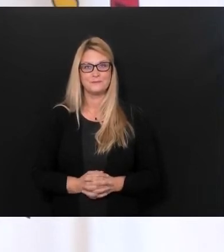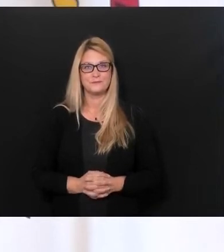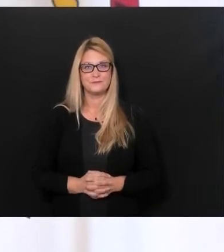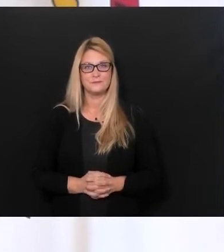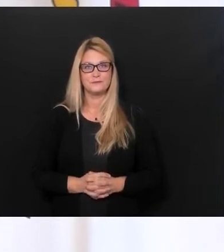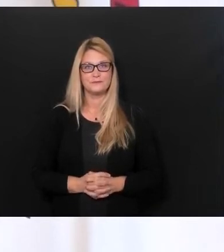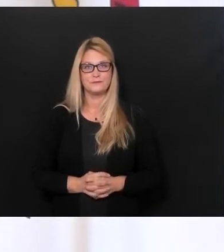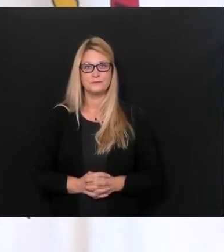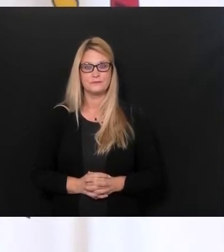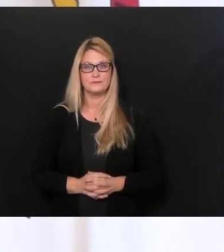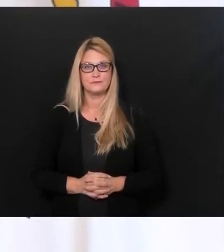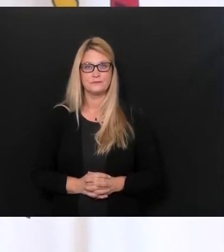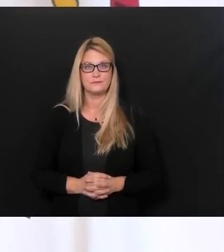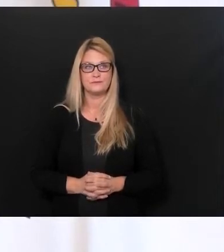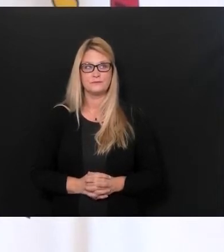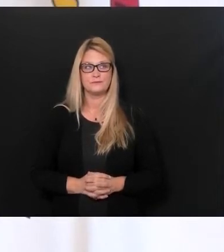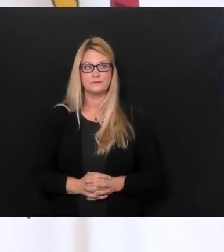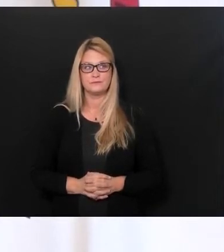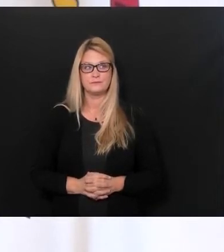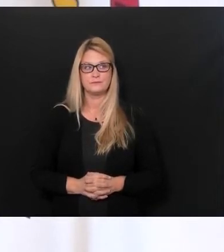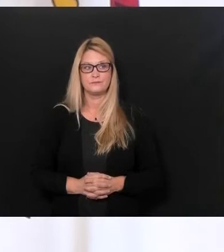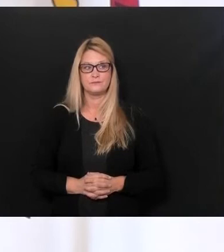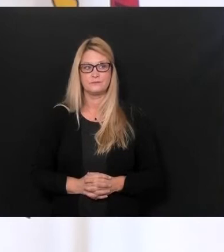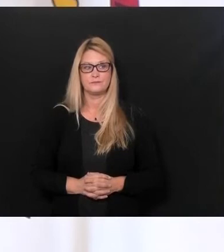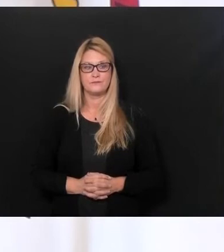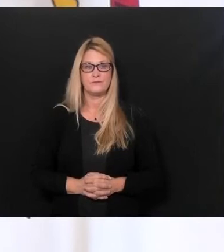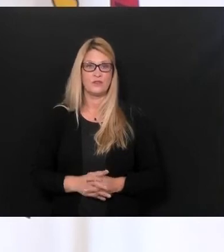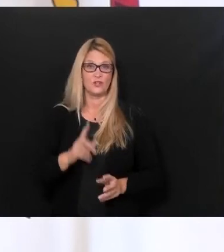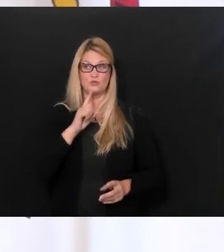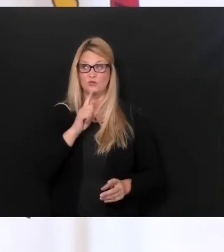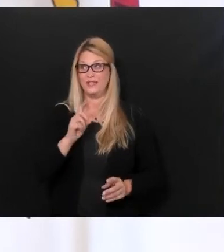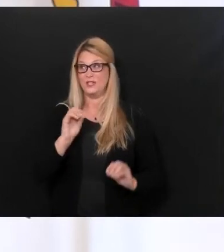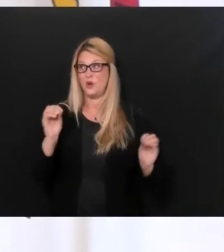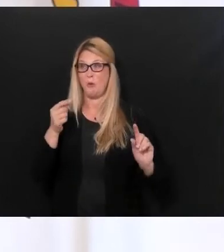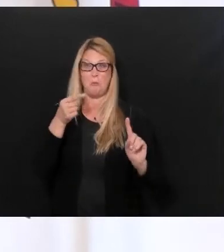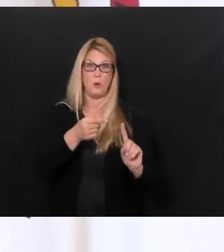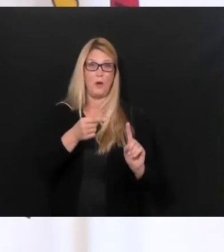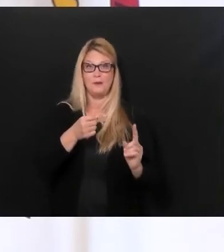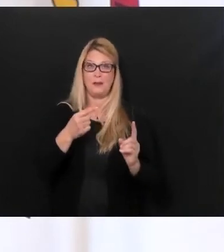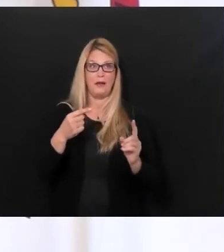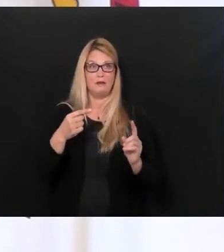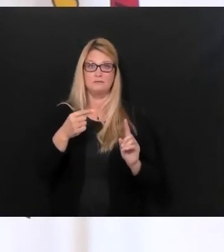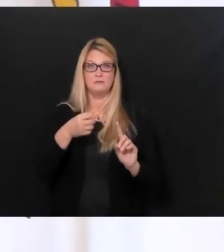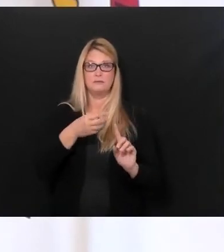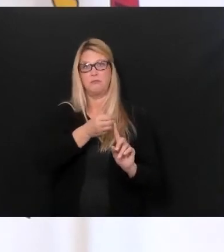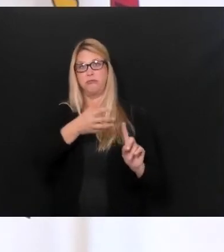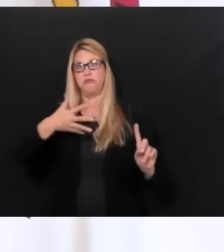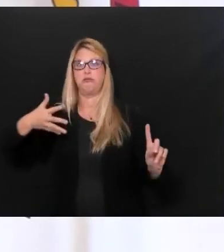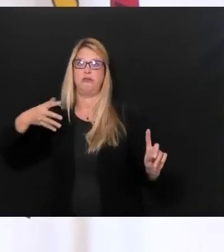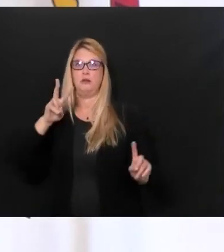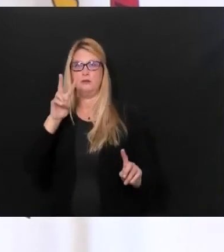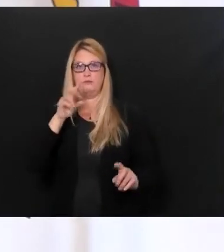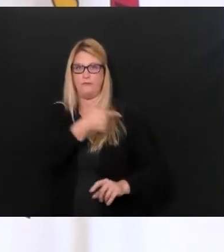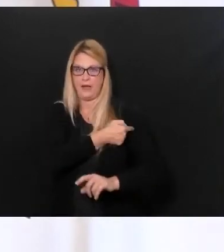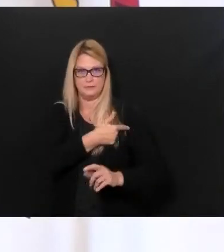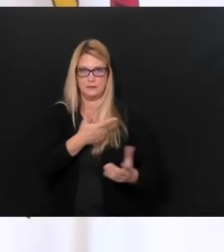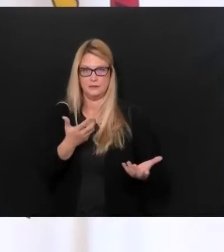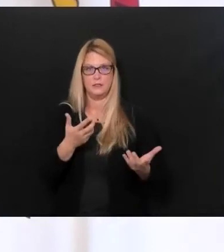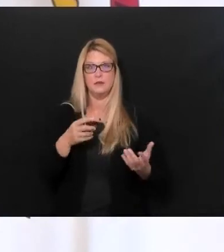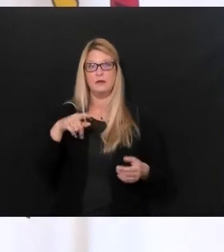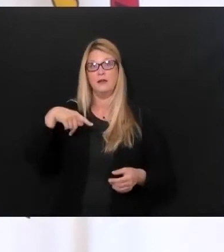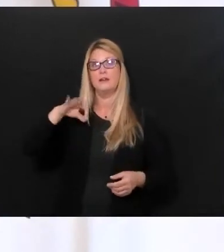There's really no point in going through so many other aspects of the vaccine. The vaccine is really simple. On Pfizer, you